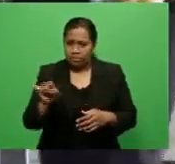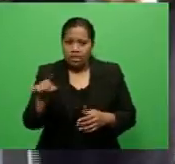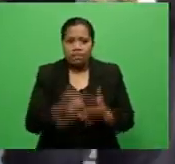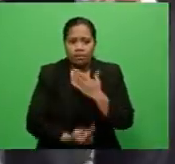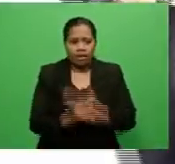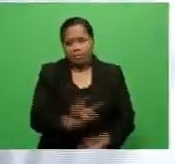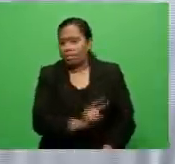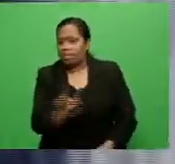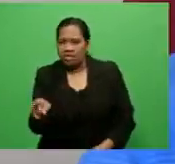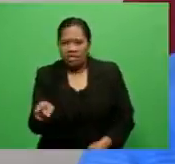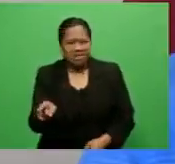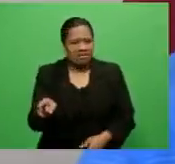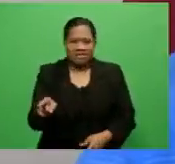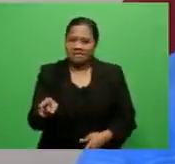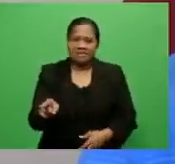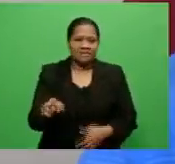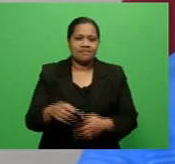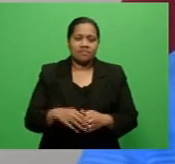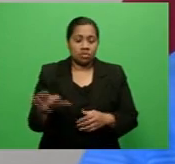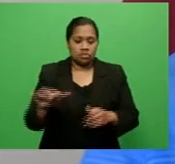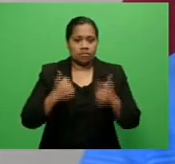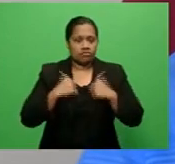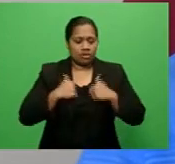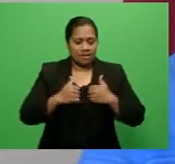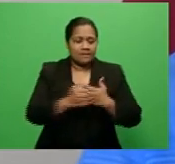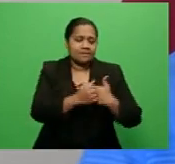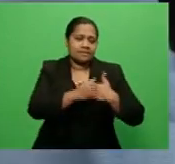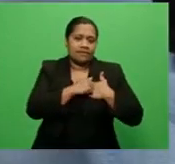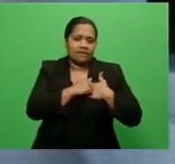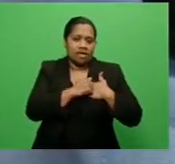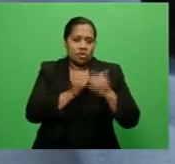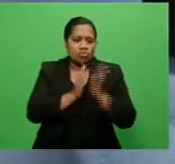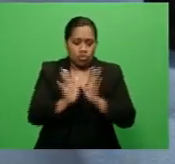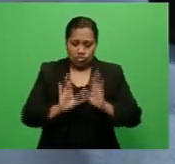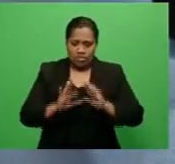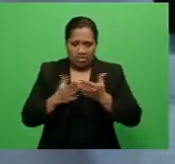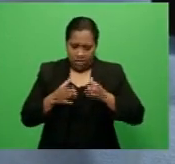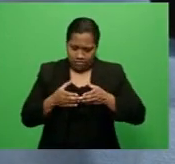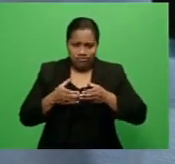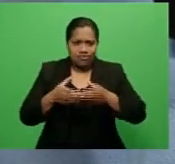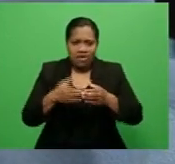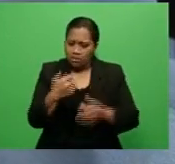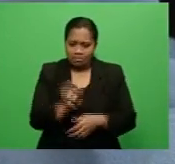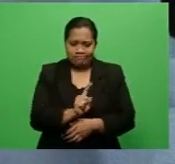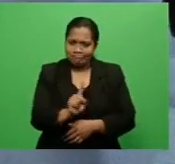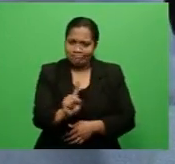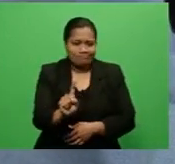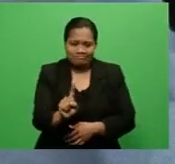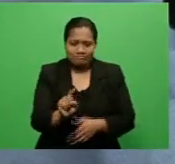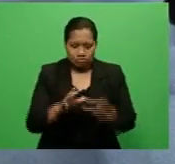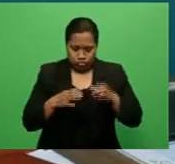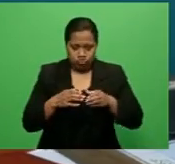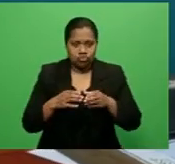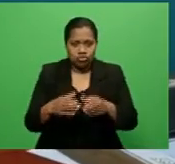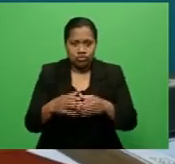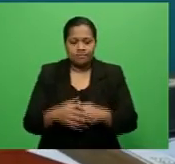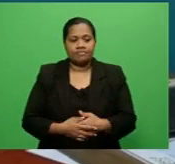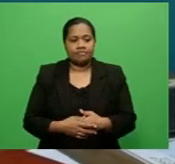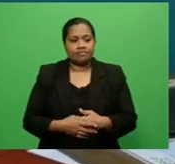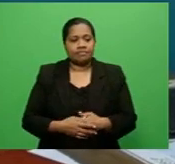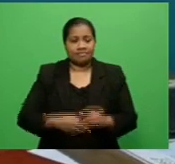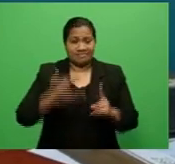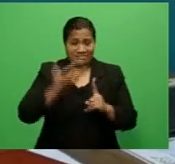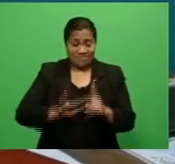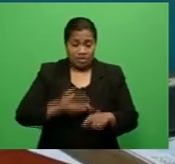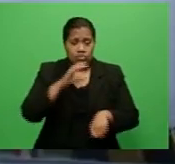out there, and practice safety. Go in groups. Fiji Police Force Chief Operations Officer ACP Abdul Khan